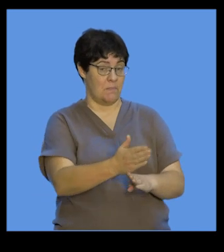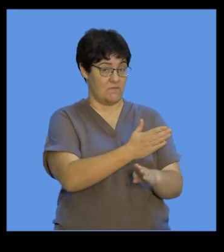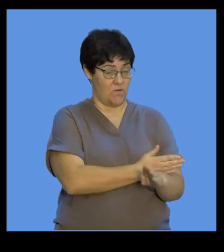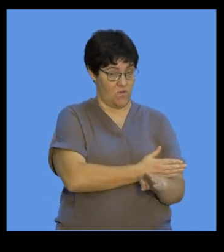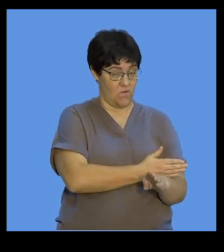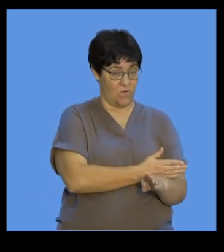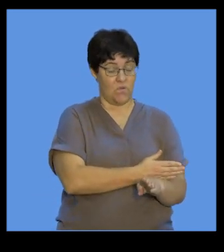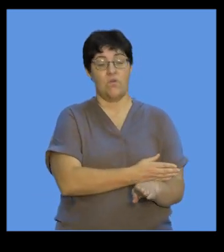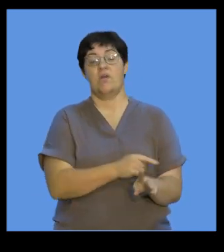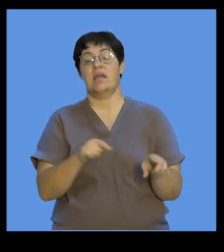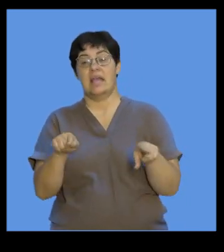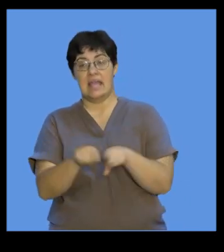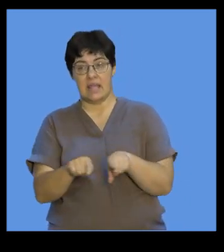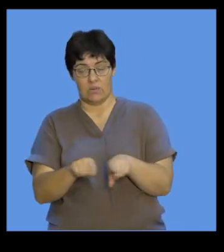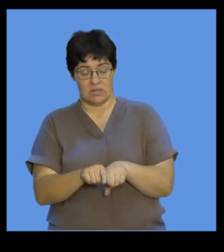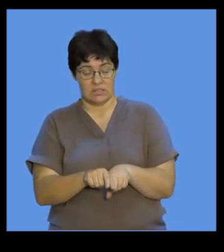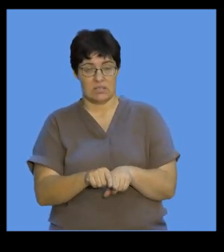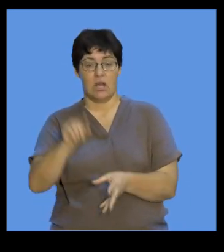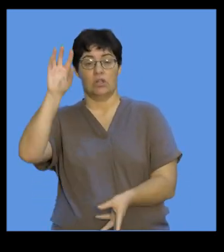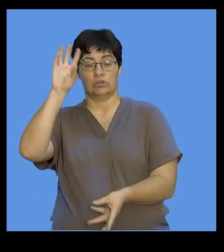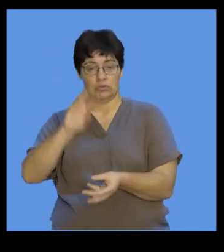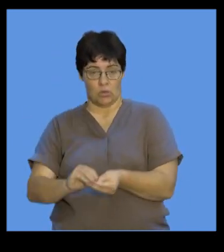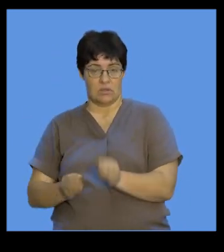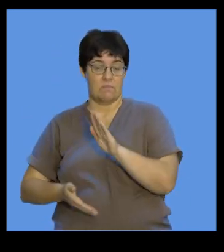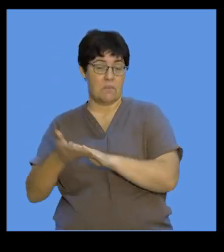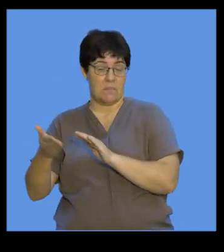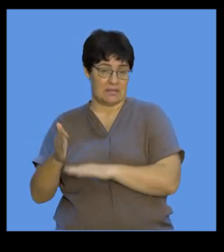is going to equal the total momentum